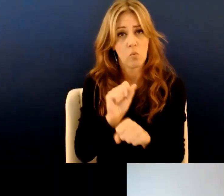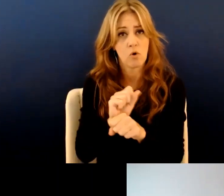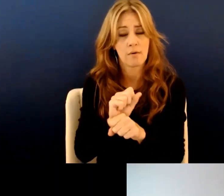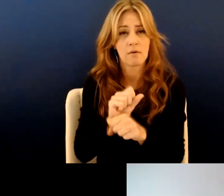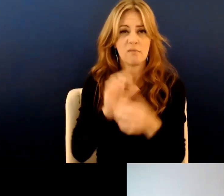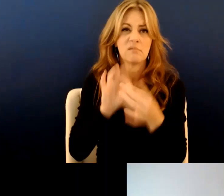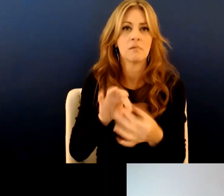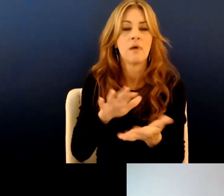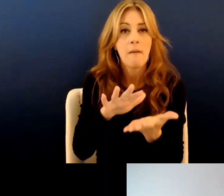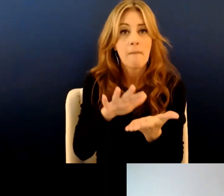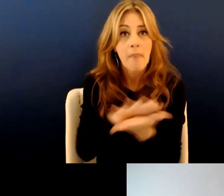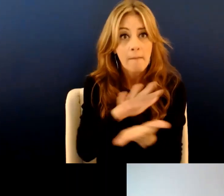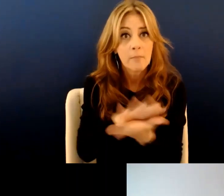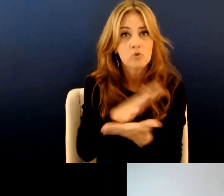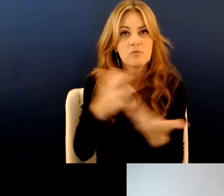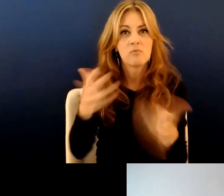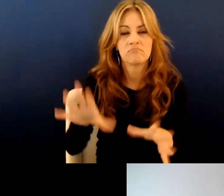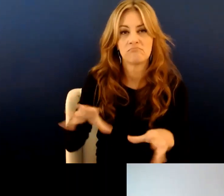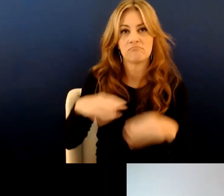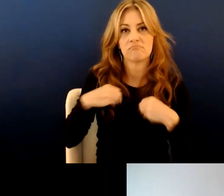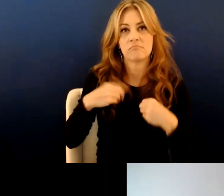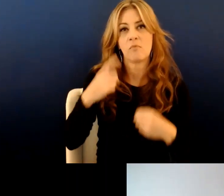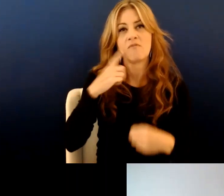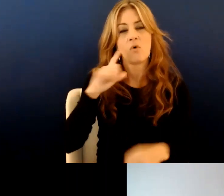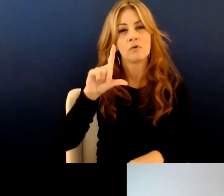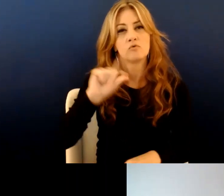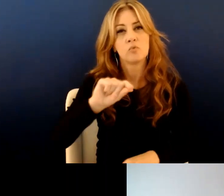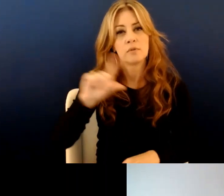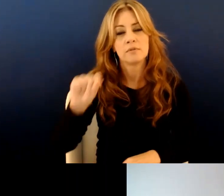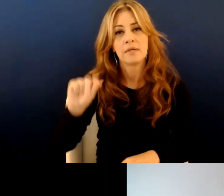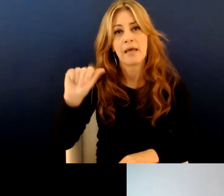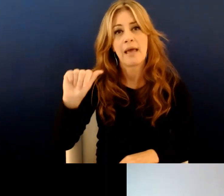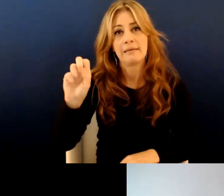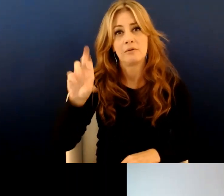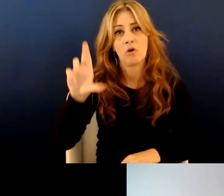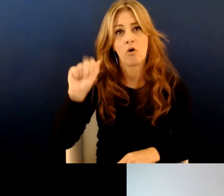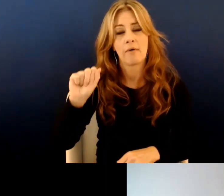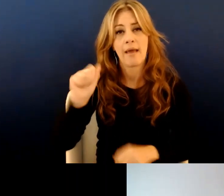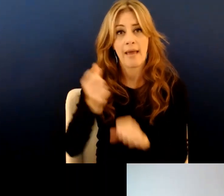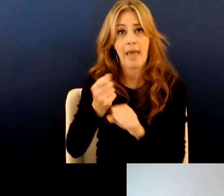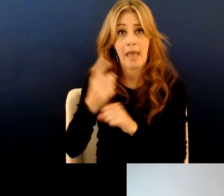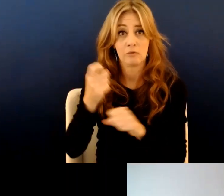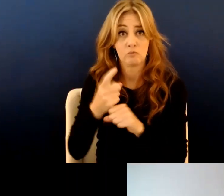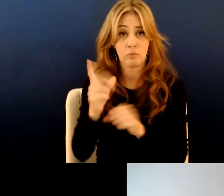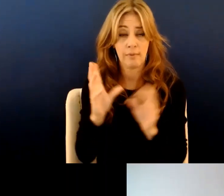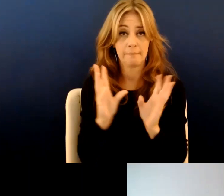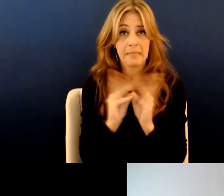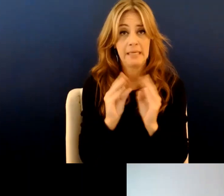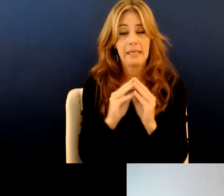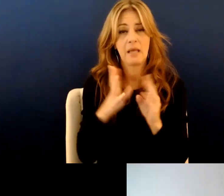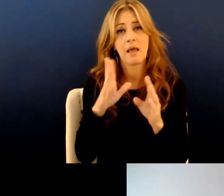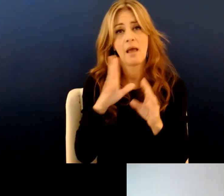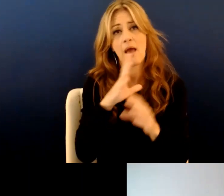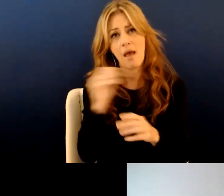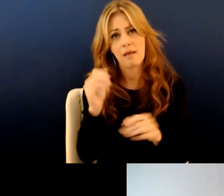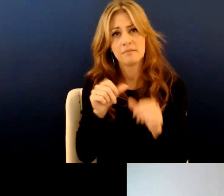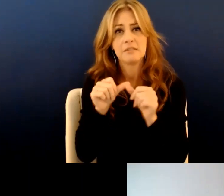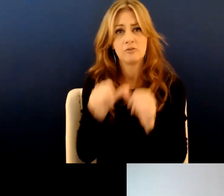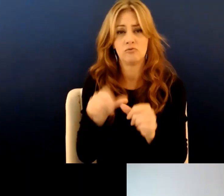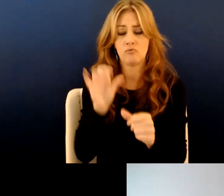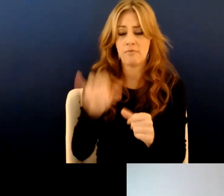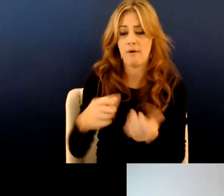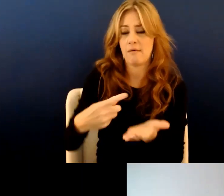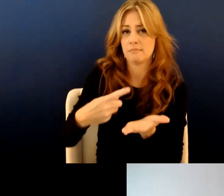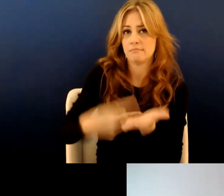that were accepted for the 2020 AERA annual meeting, and continue the conversation from